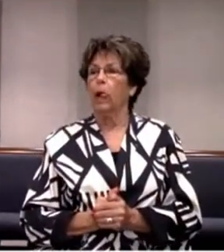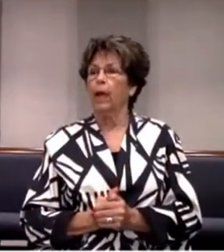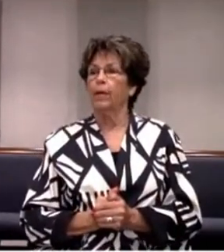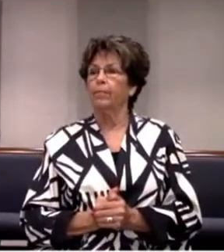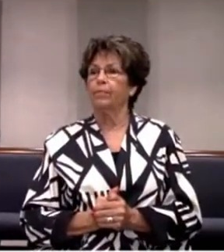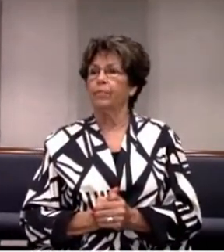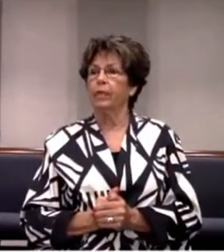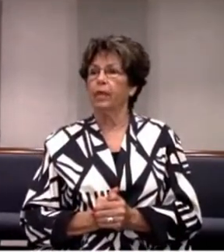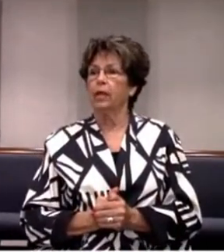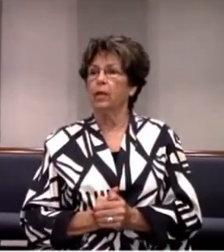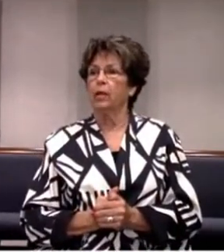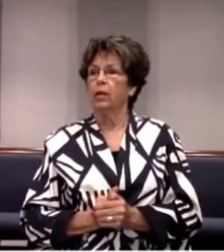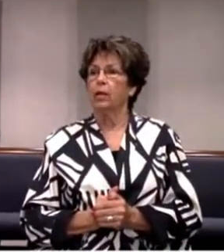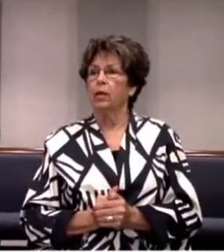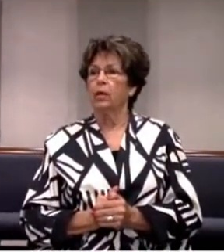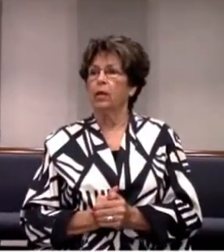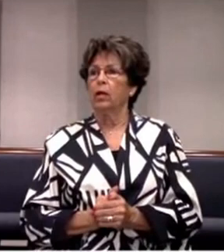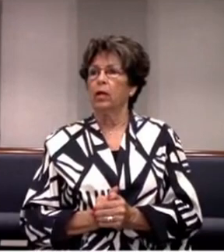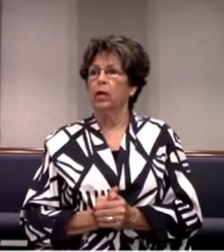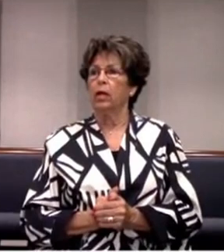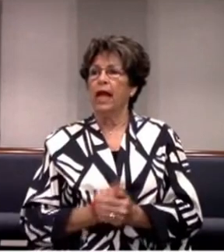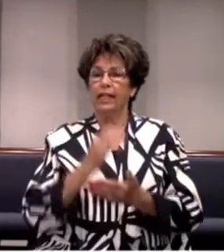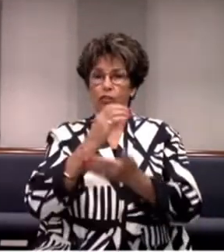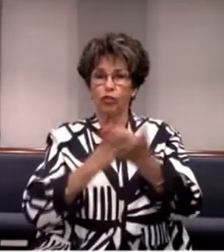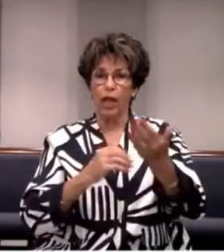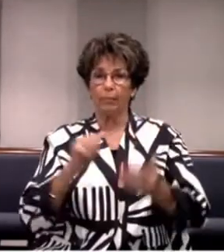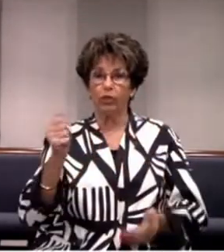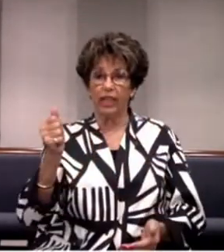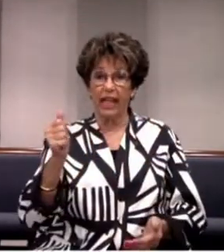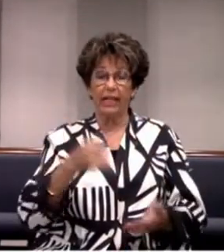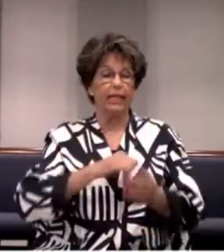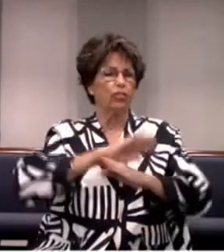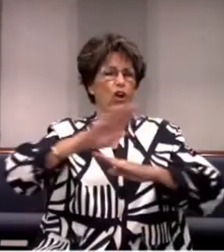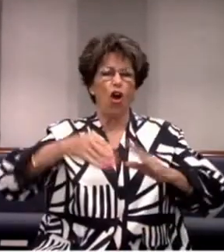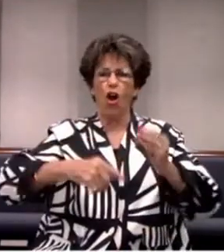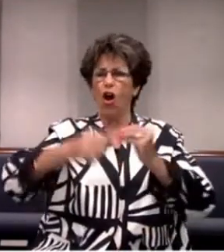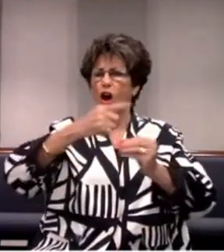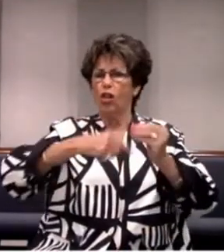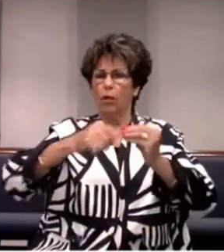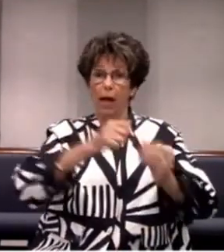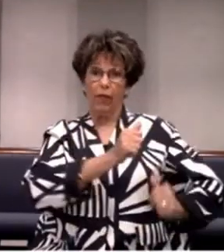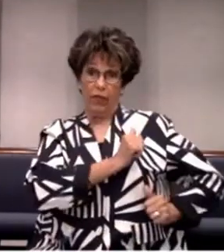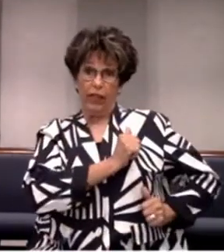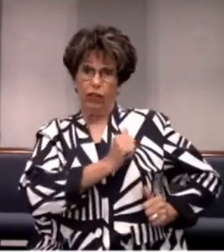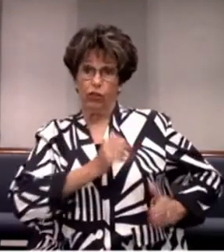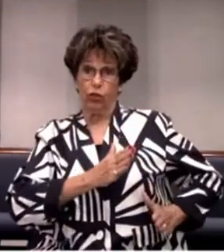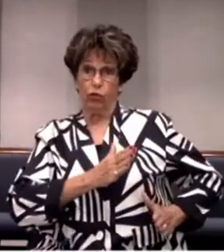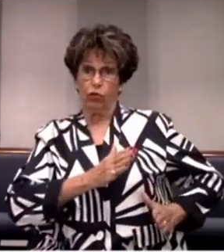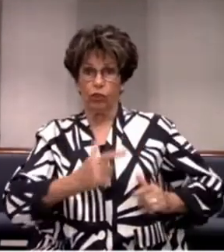And Acts chapter number 10 is all about Cornelius's life